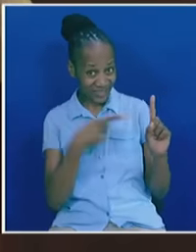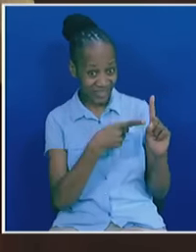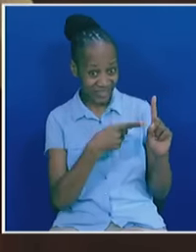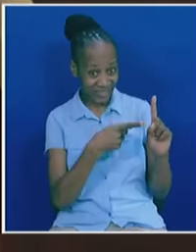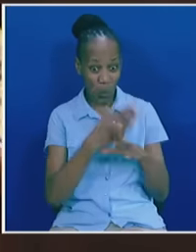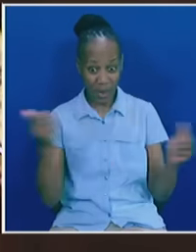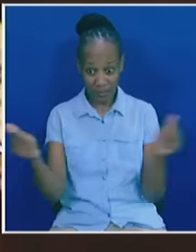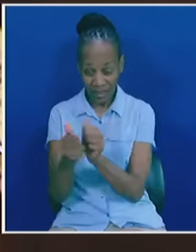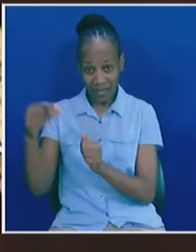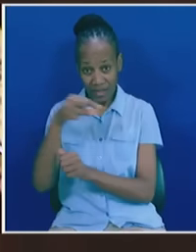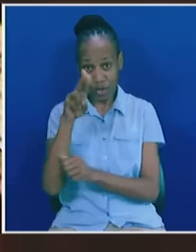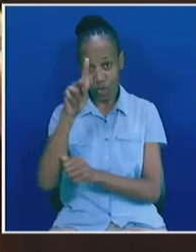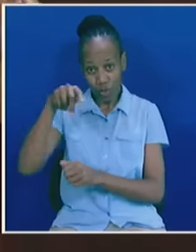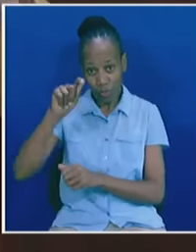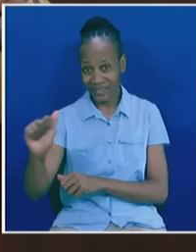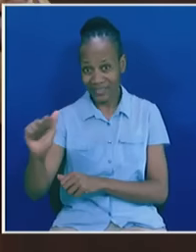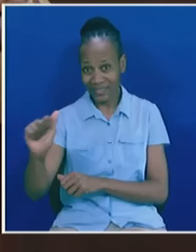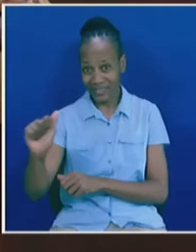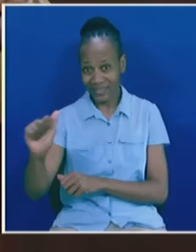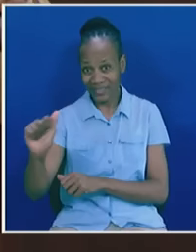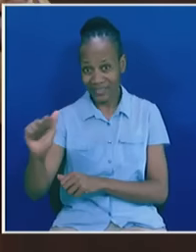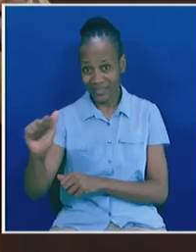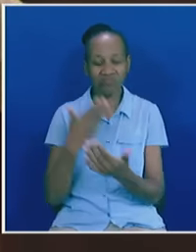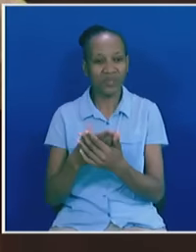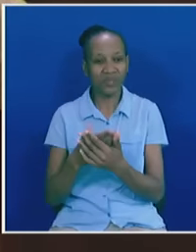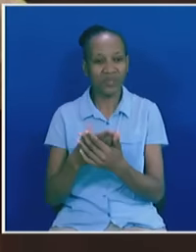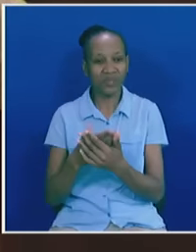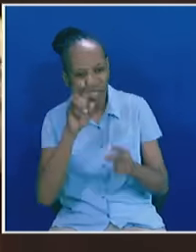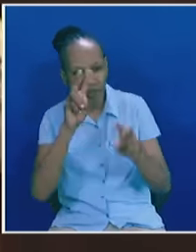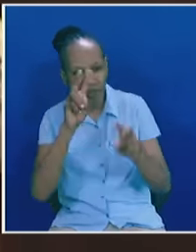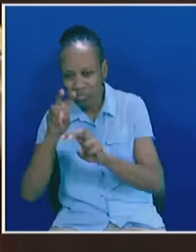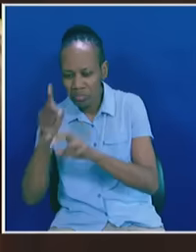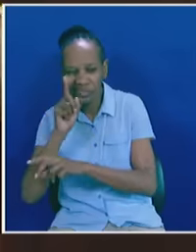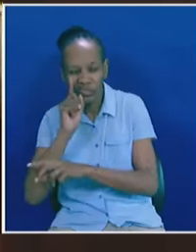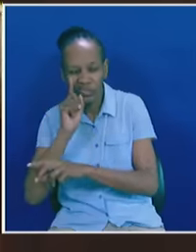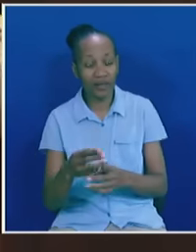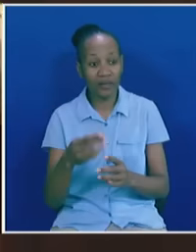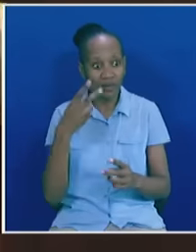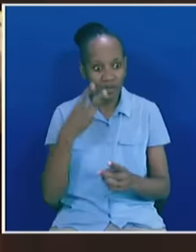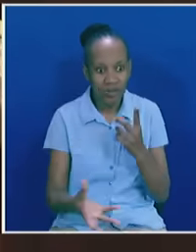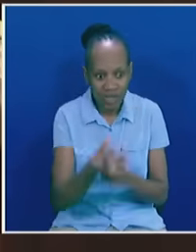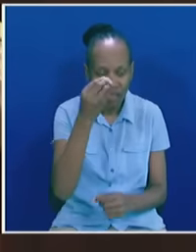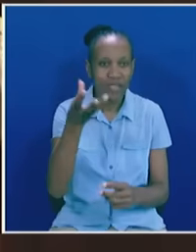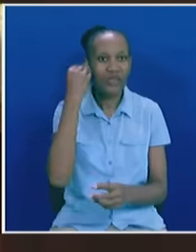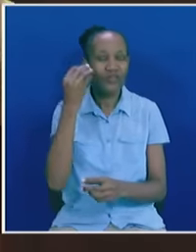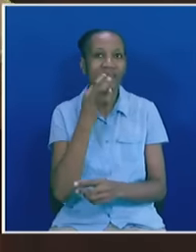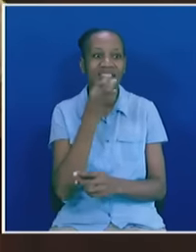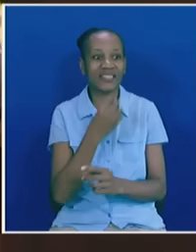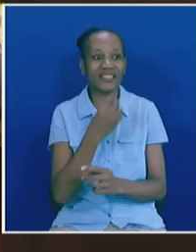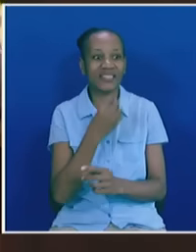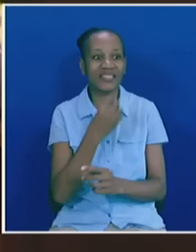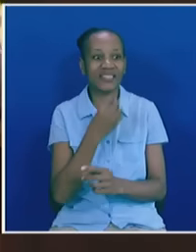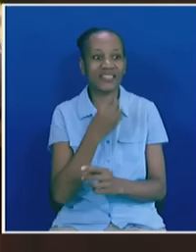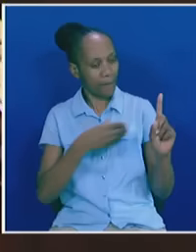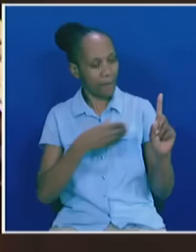ku-business nama-Guptas. Ungahamba uyokucheka ngeke umthole upresident bathi nguye obereka nama-Guptas